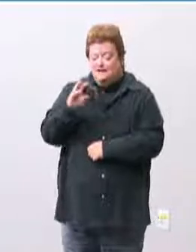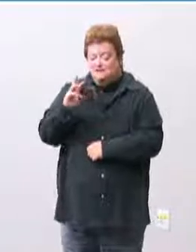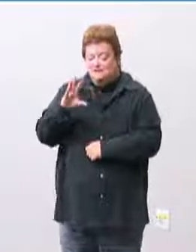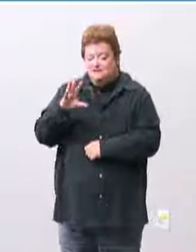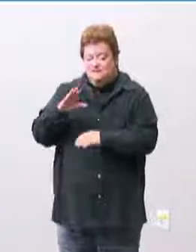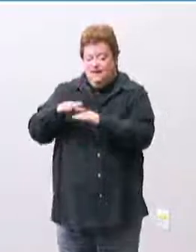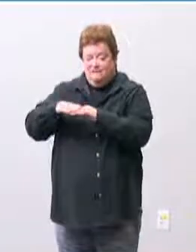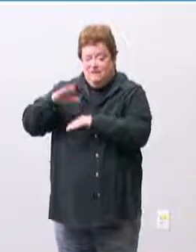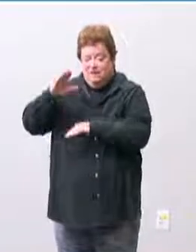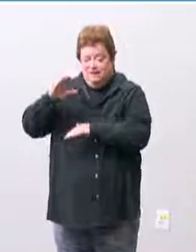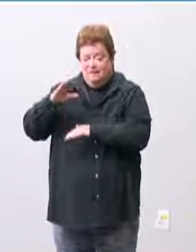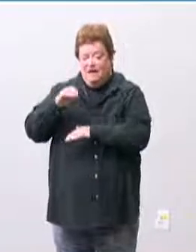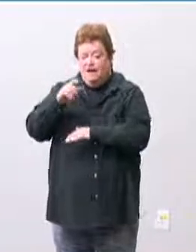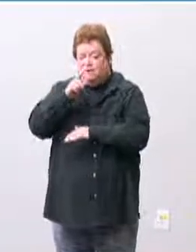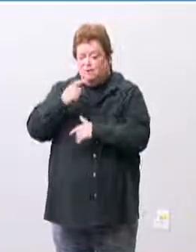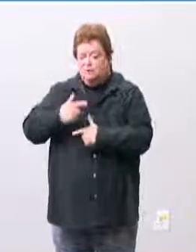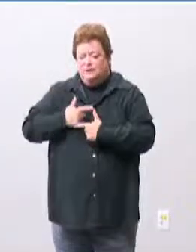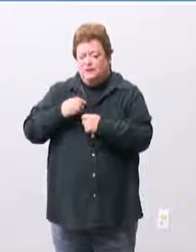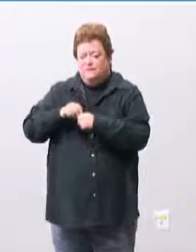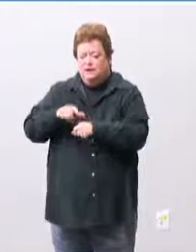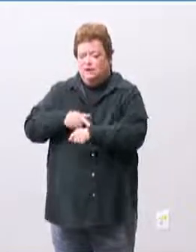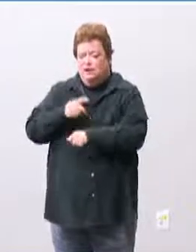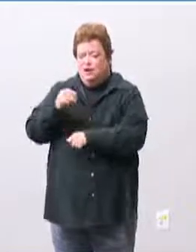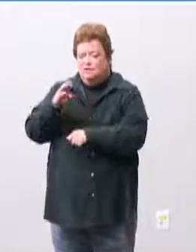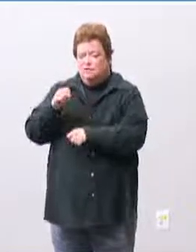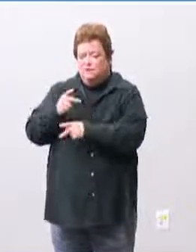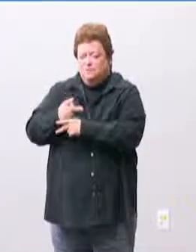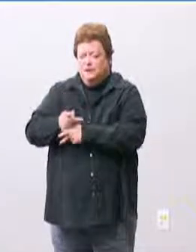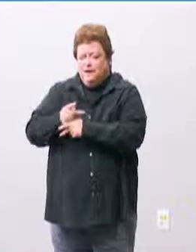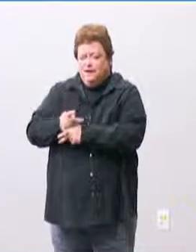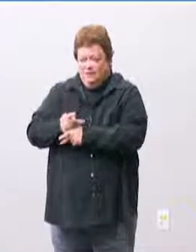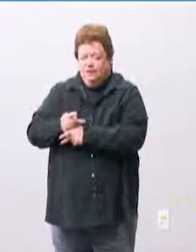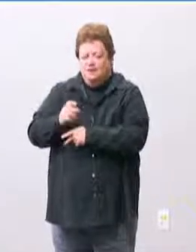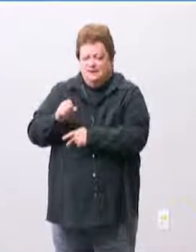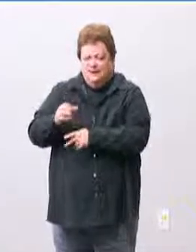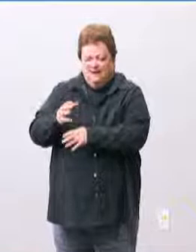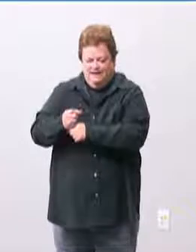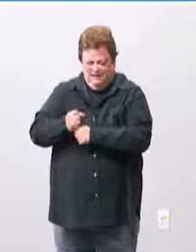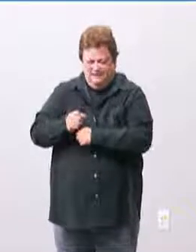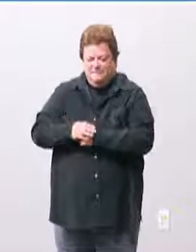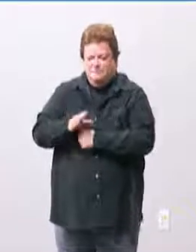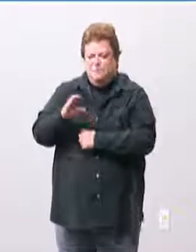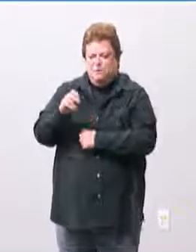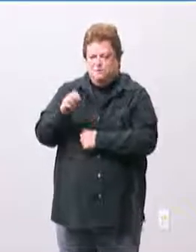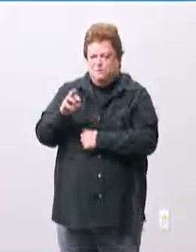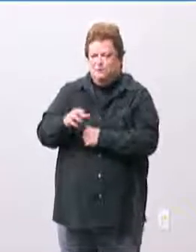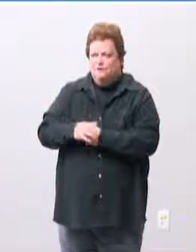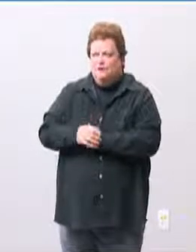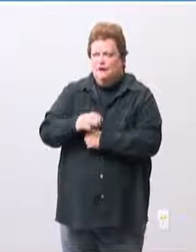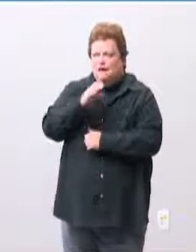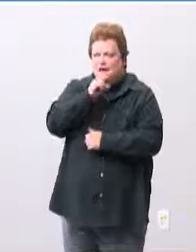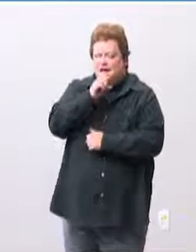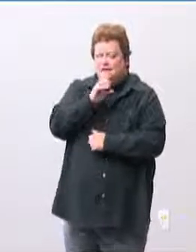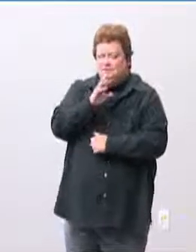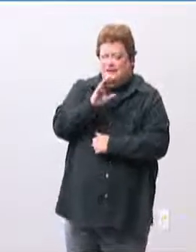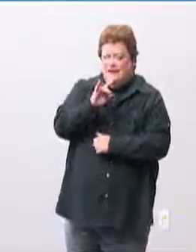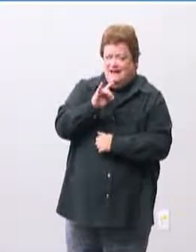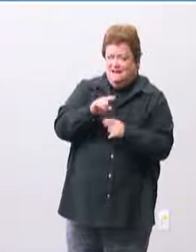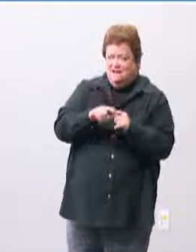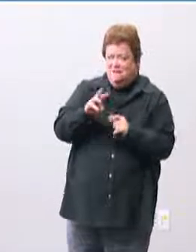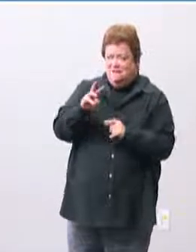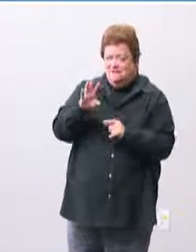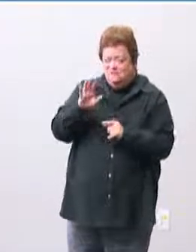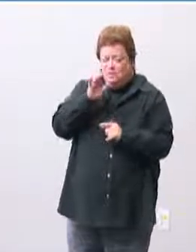and residents in long-term care facilities or assisted living. People age 18 to 64 with underlying